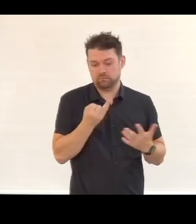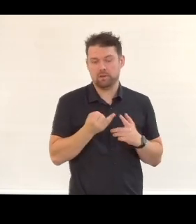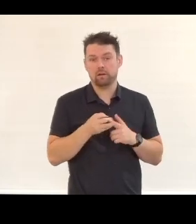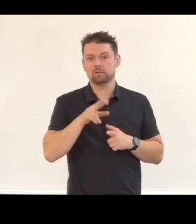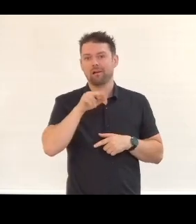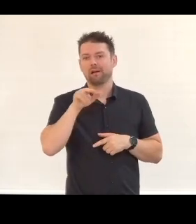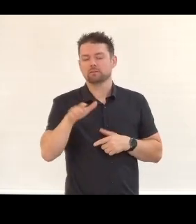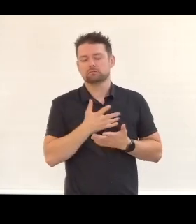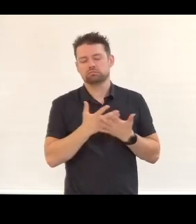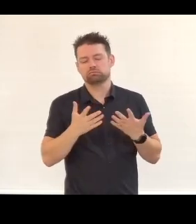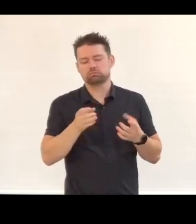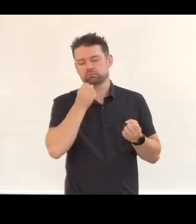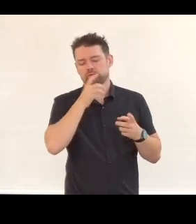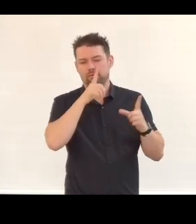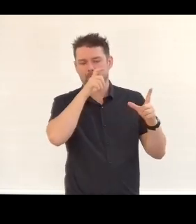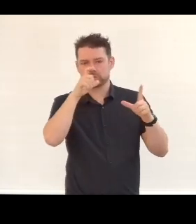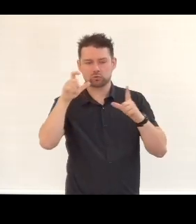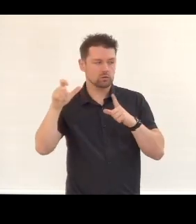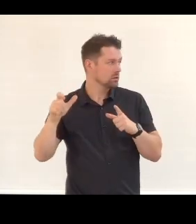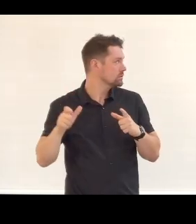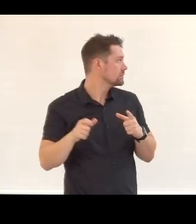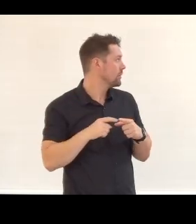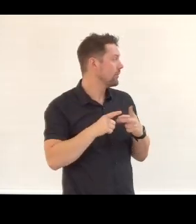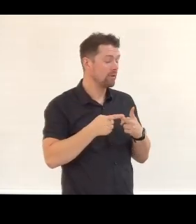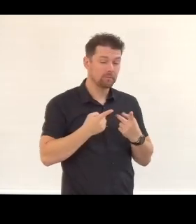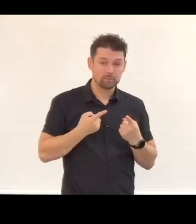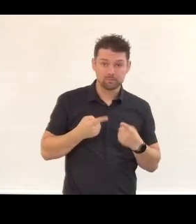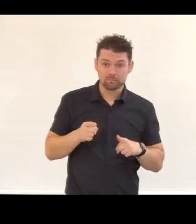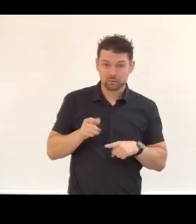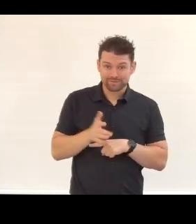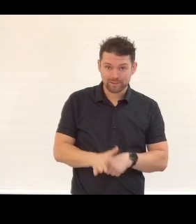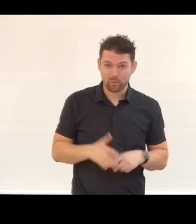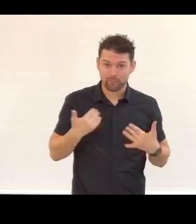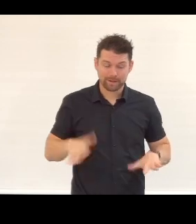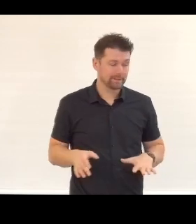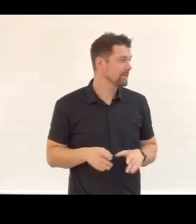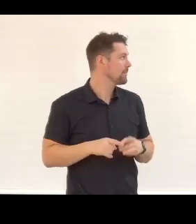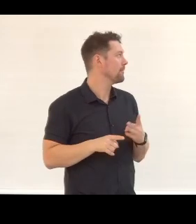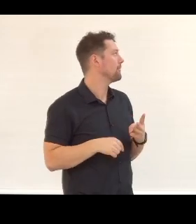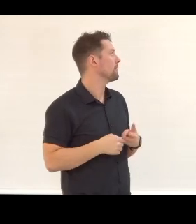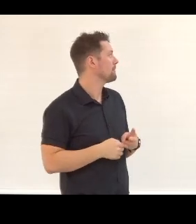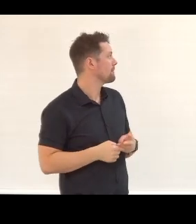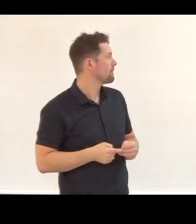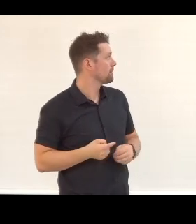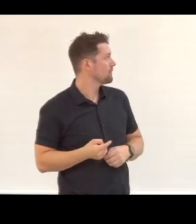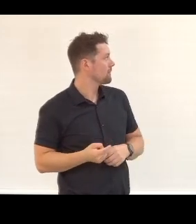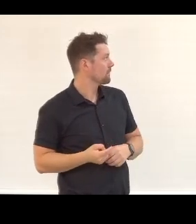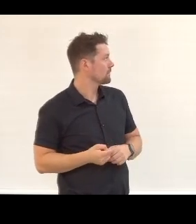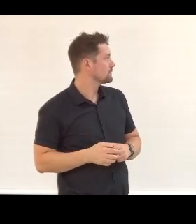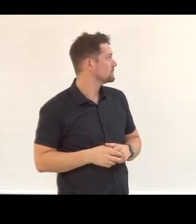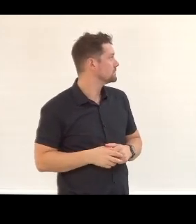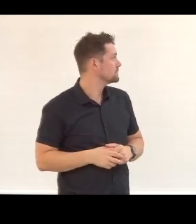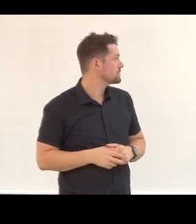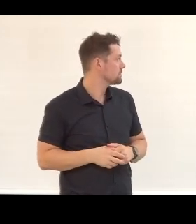lots of beautiful pictures taken. There was even like a music video made. And so this particularly, so Sharife